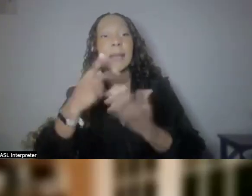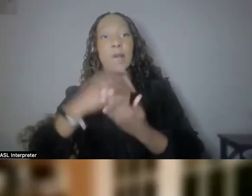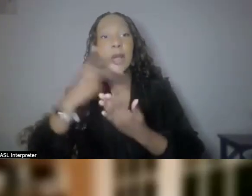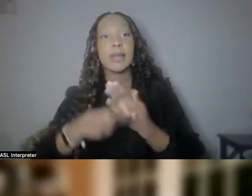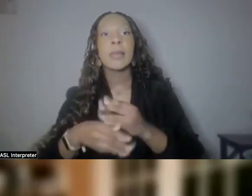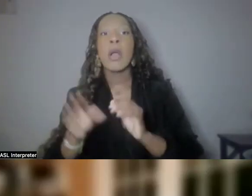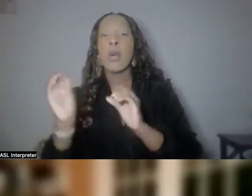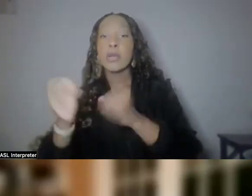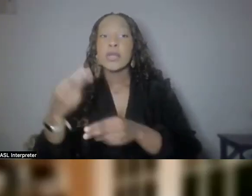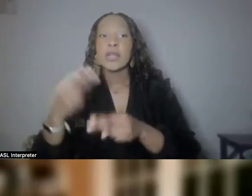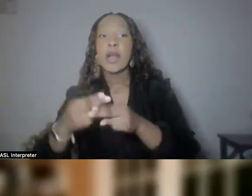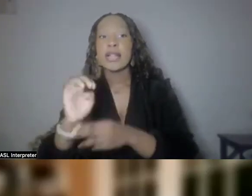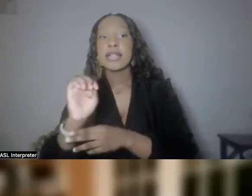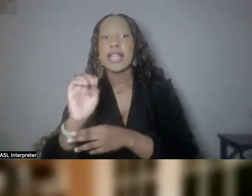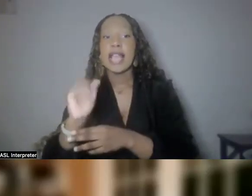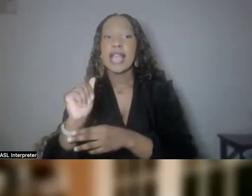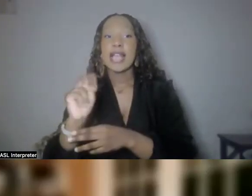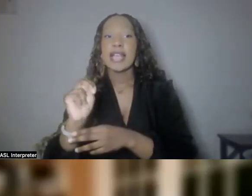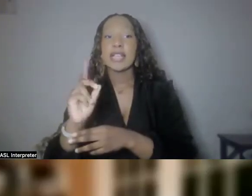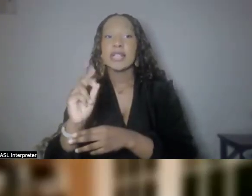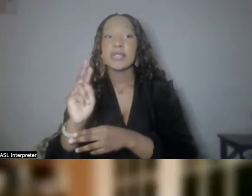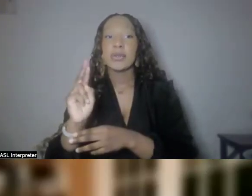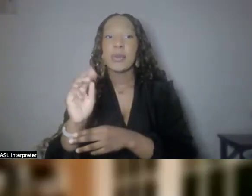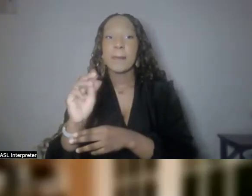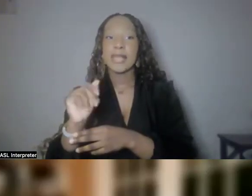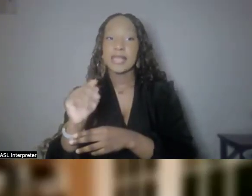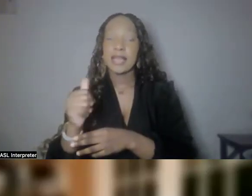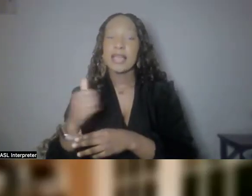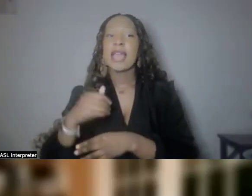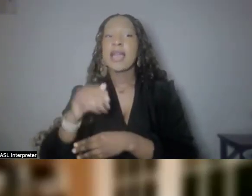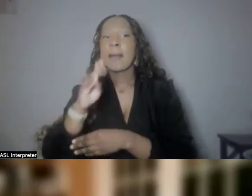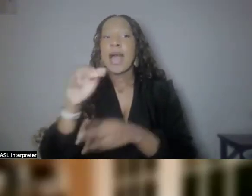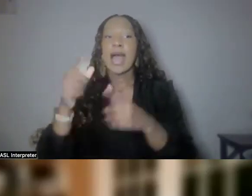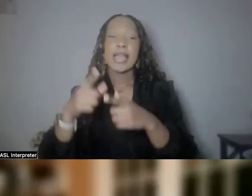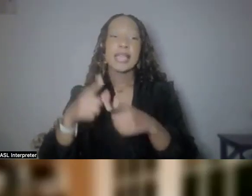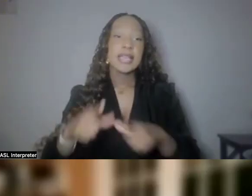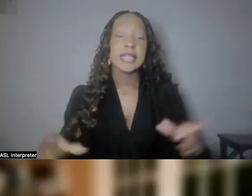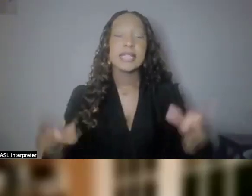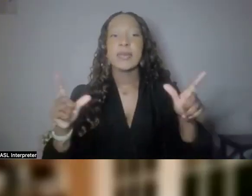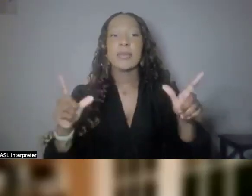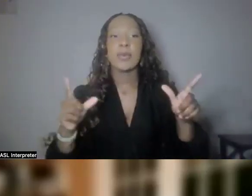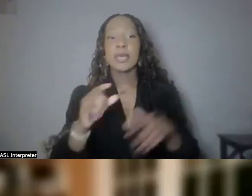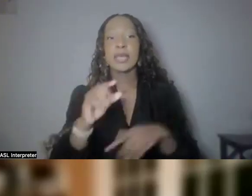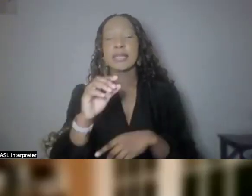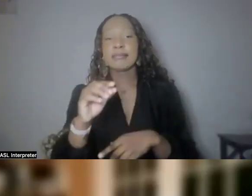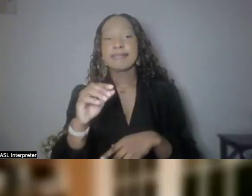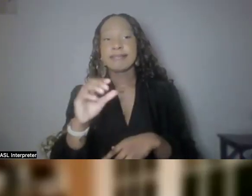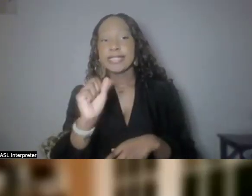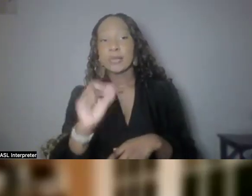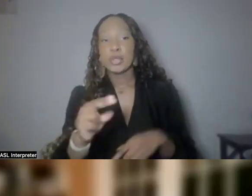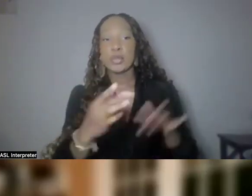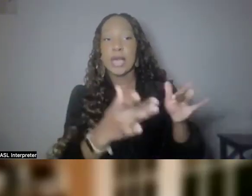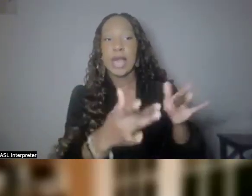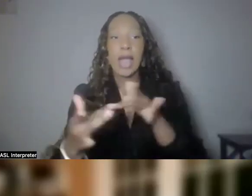called Andromeda that was doing bilingual substance use disorder outreach on the plaza and in Columbia Heights.